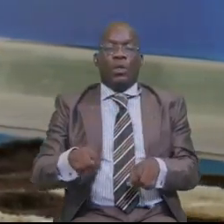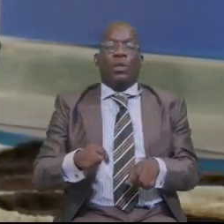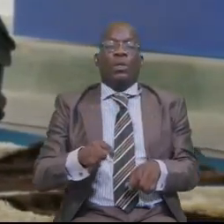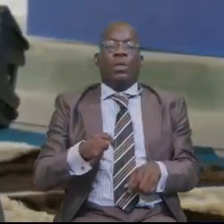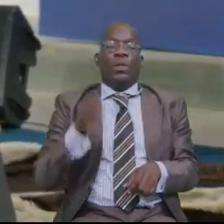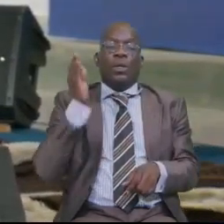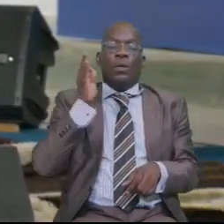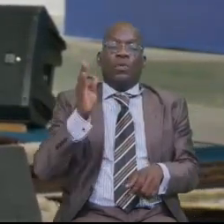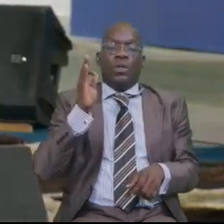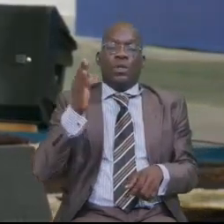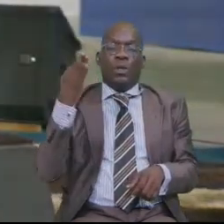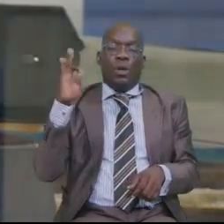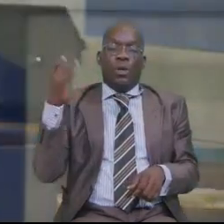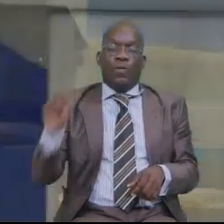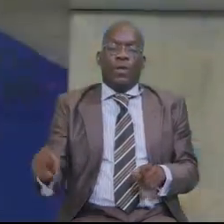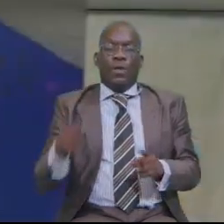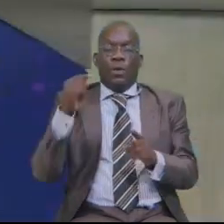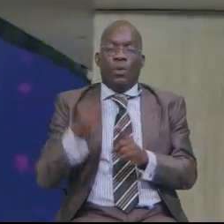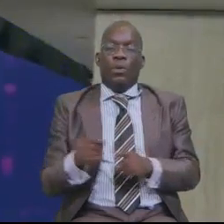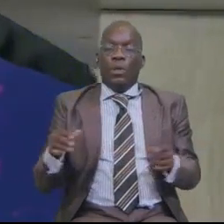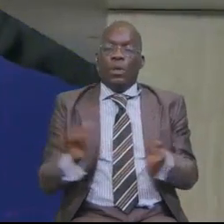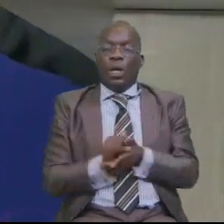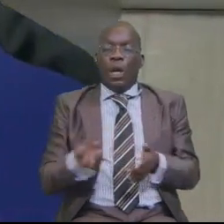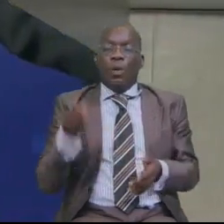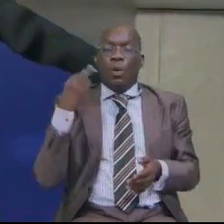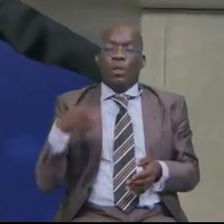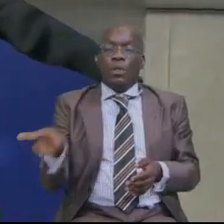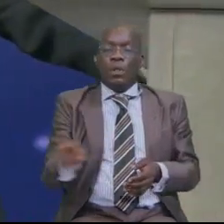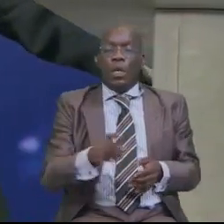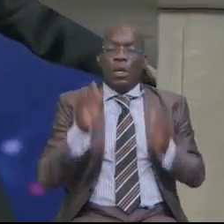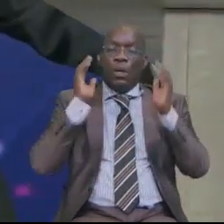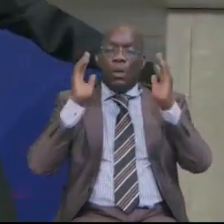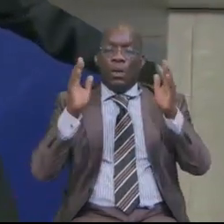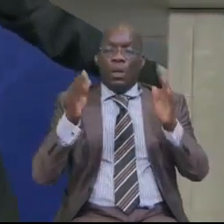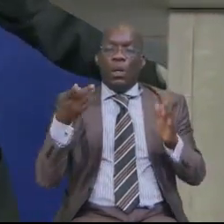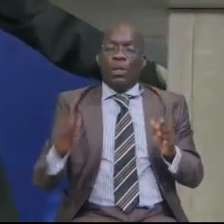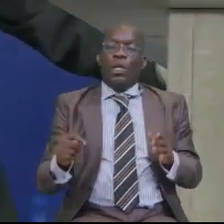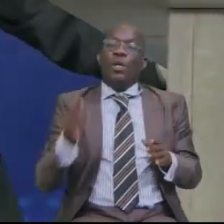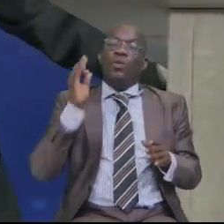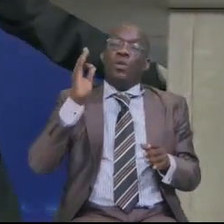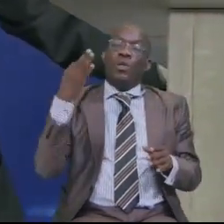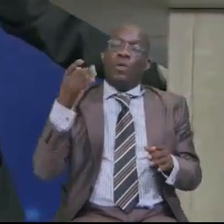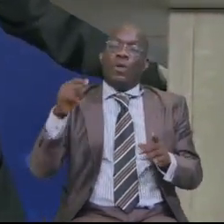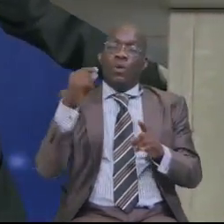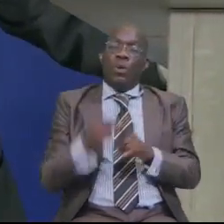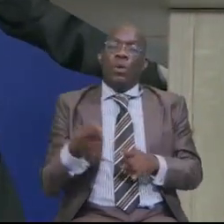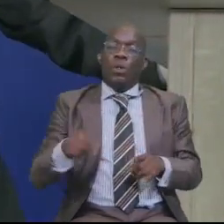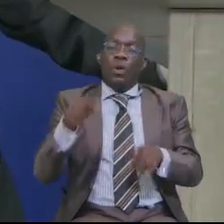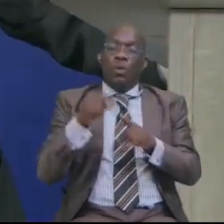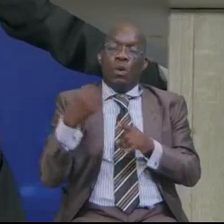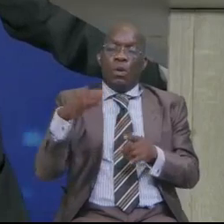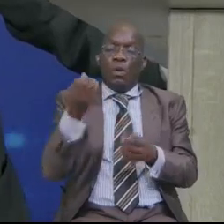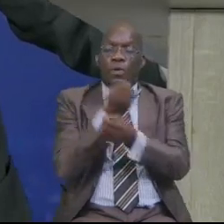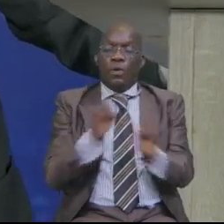the word. That was their concentration. They said that the ministry of the word of God, the word of salvation, and